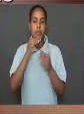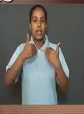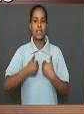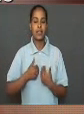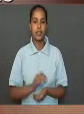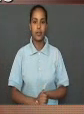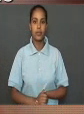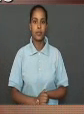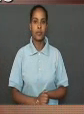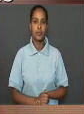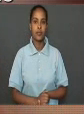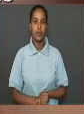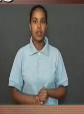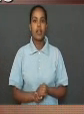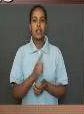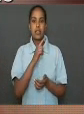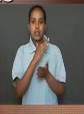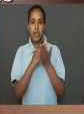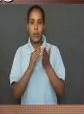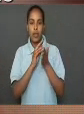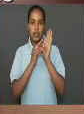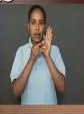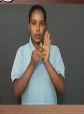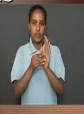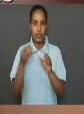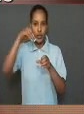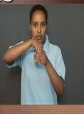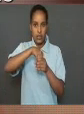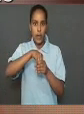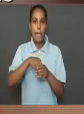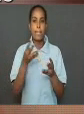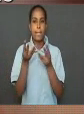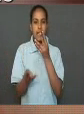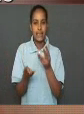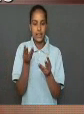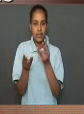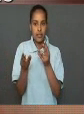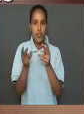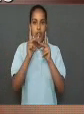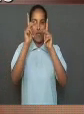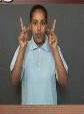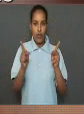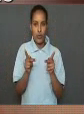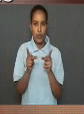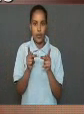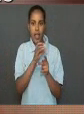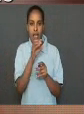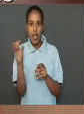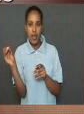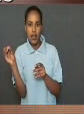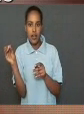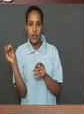present. Some examples include mass, volume,